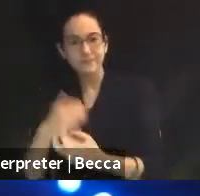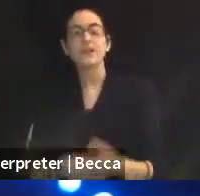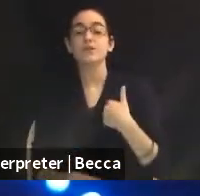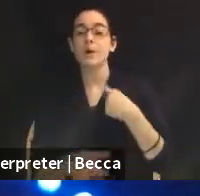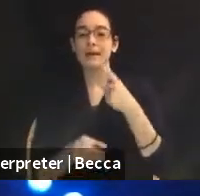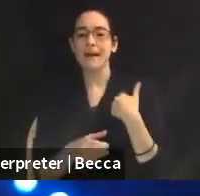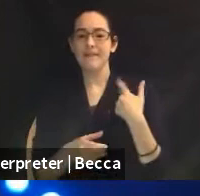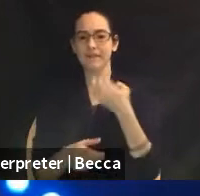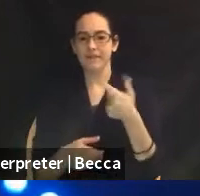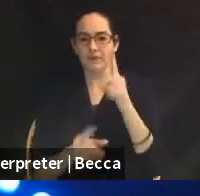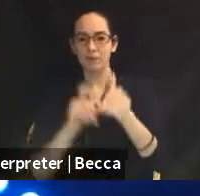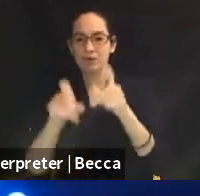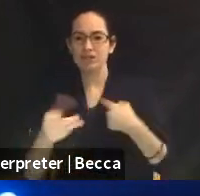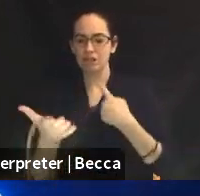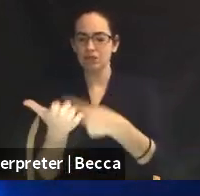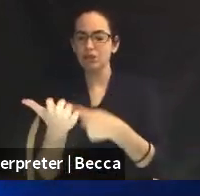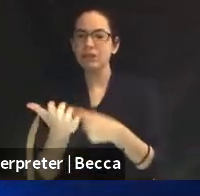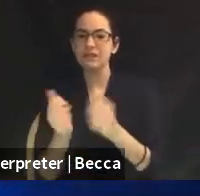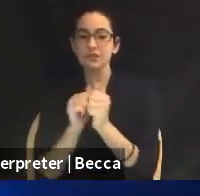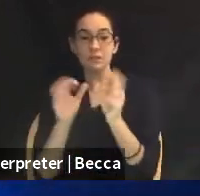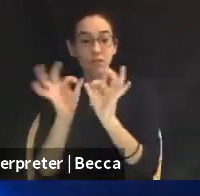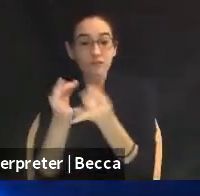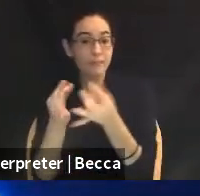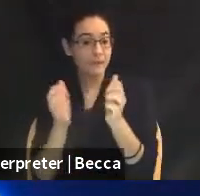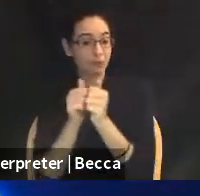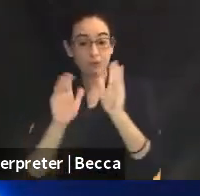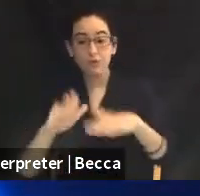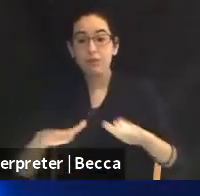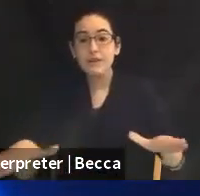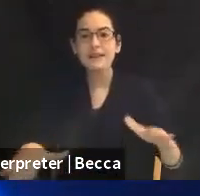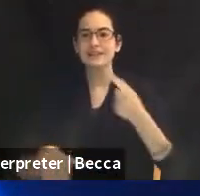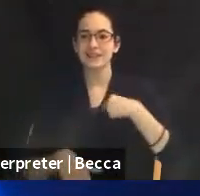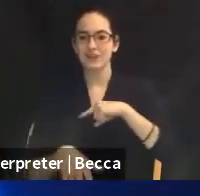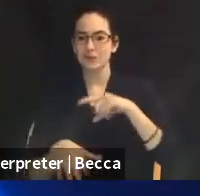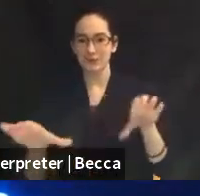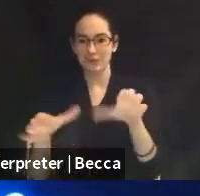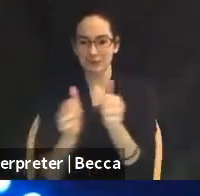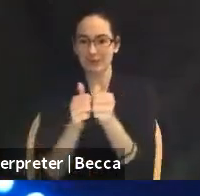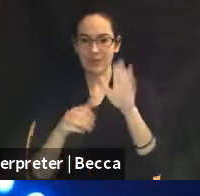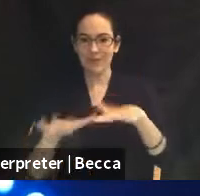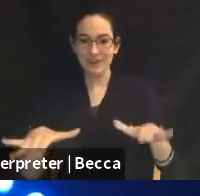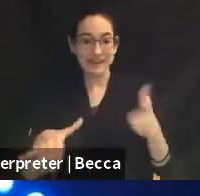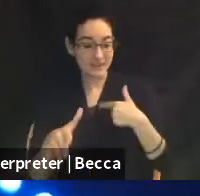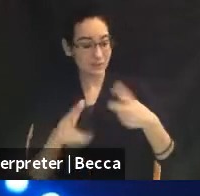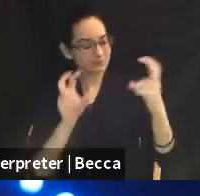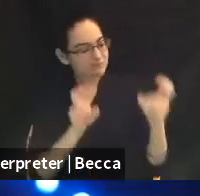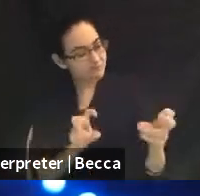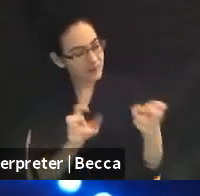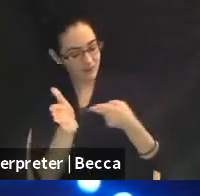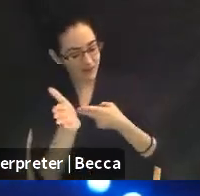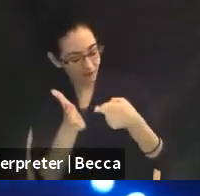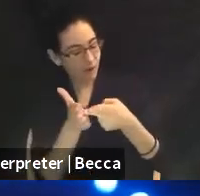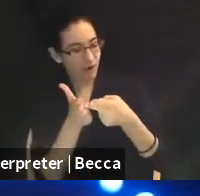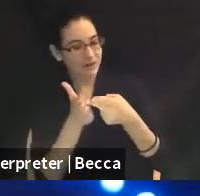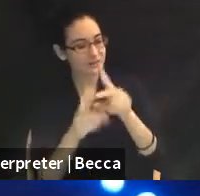family. These are great things that you can talk about with your children, right? We do this with our own children. We sit down and we ask them honest questions, and they give us the answers